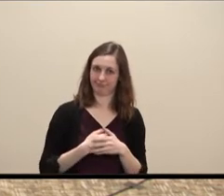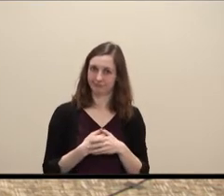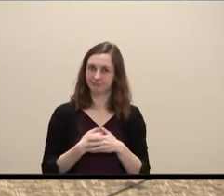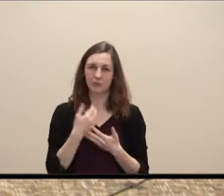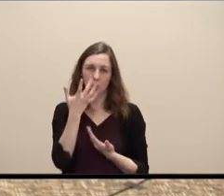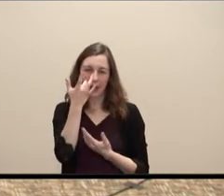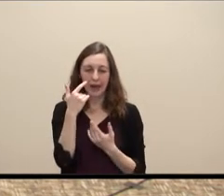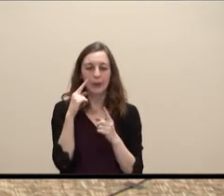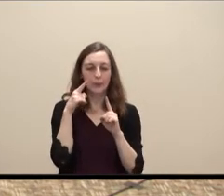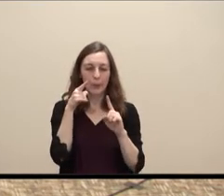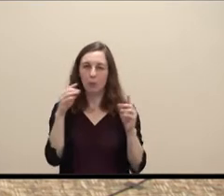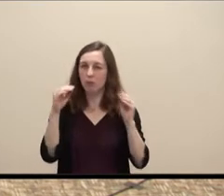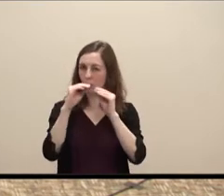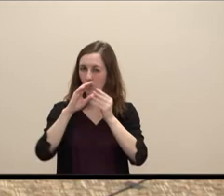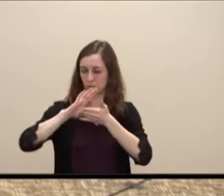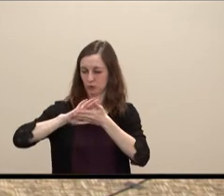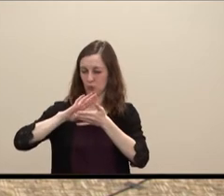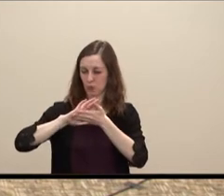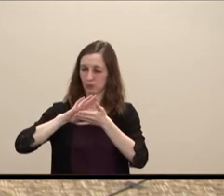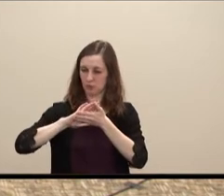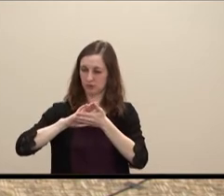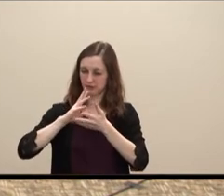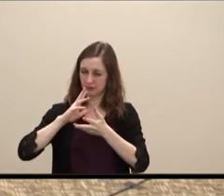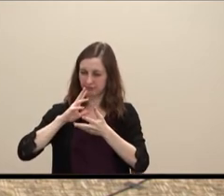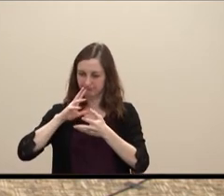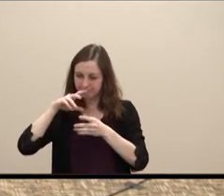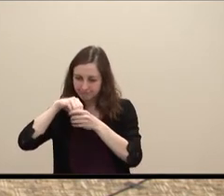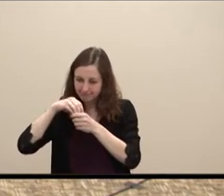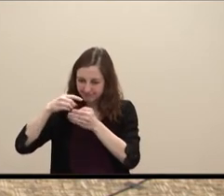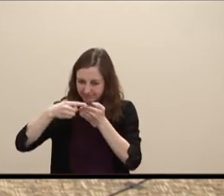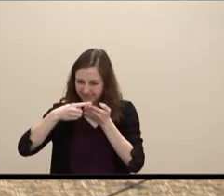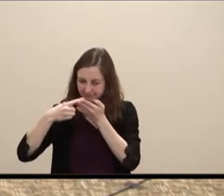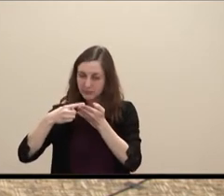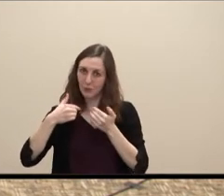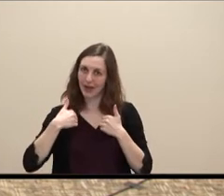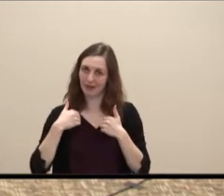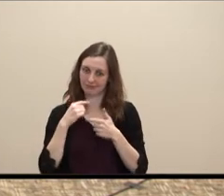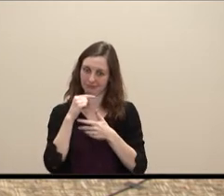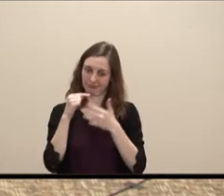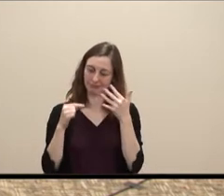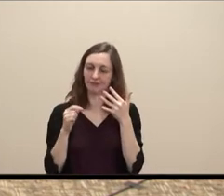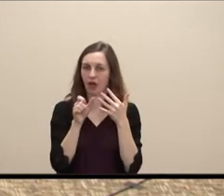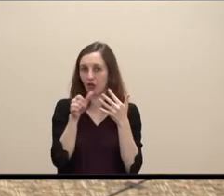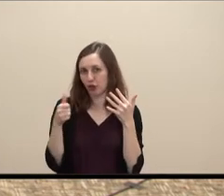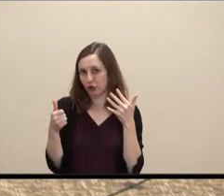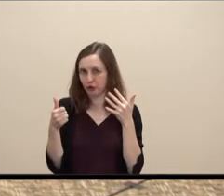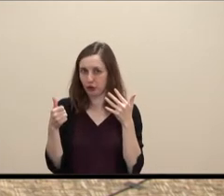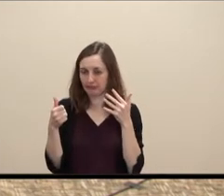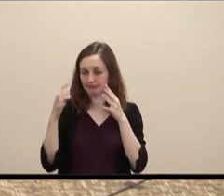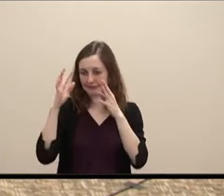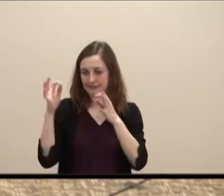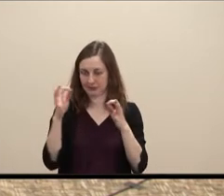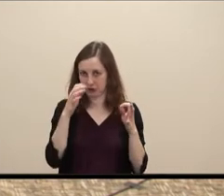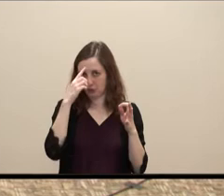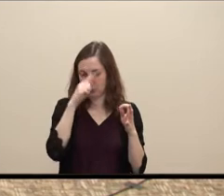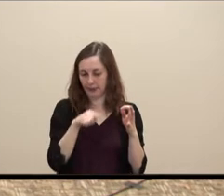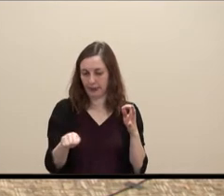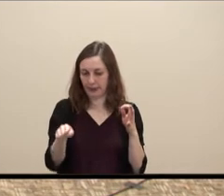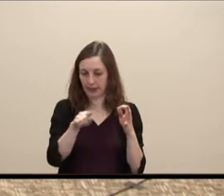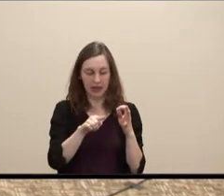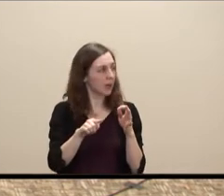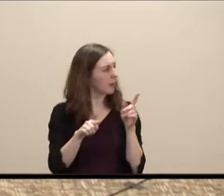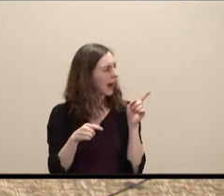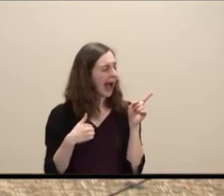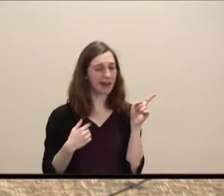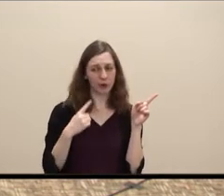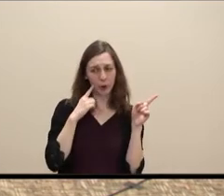more schools involved and other factors and decisions to be made. And I haven't heard any complaints from anybody that we're running